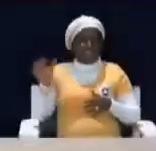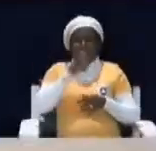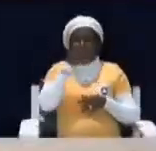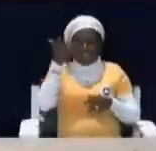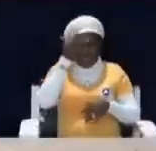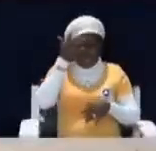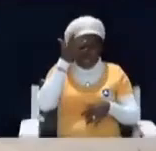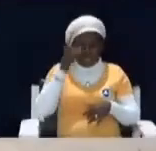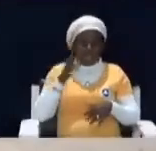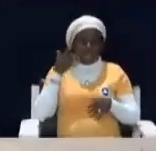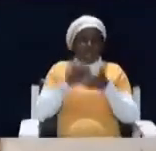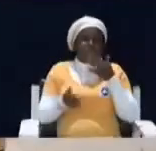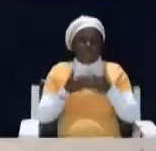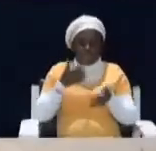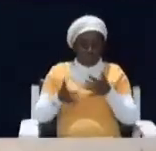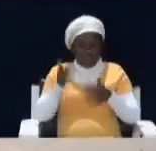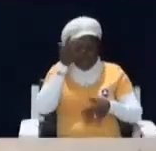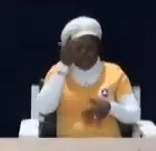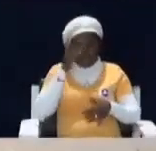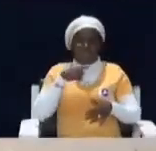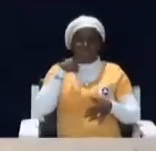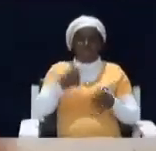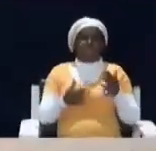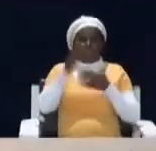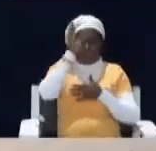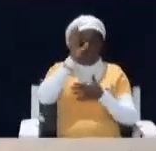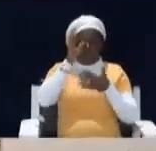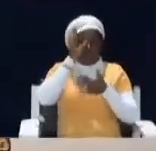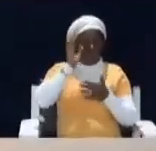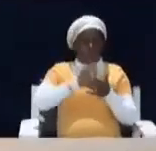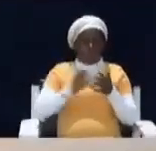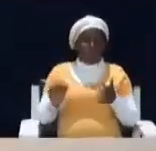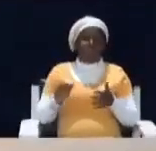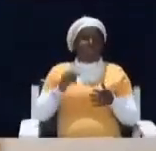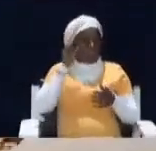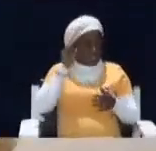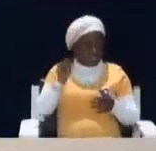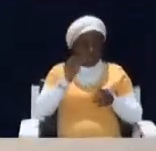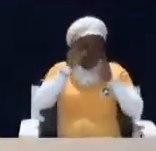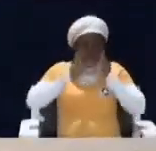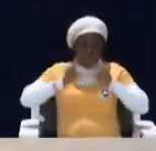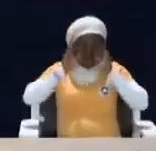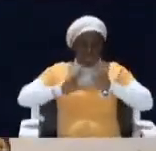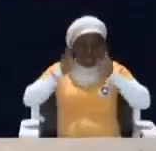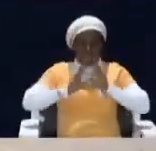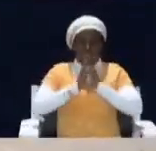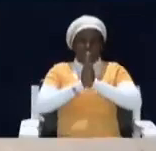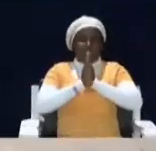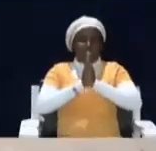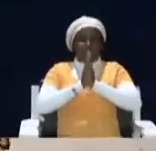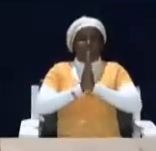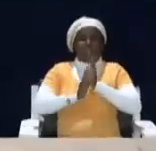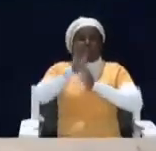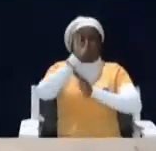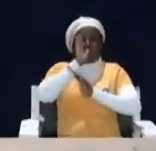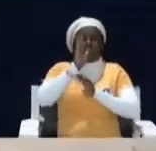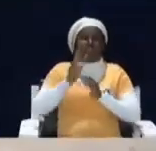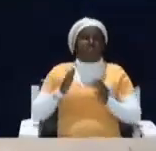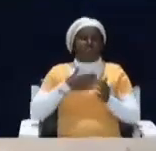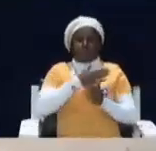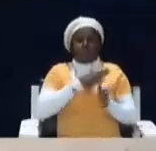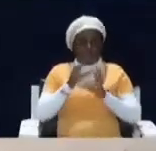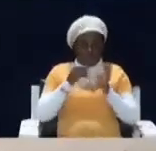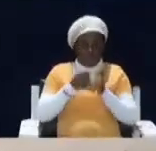any sickness, whatsoever sickness, tell it to God, God will remove it. I was crying, I was praying that, Daddy, you should do